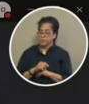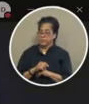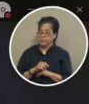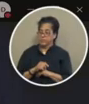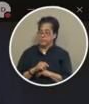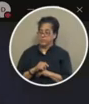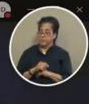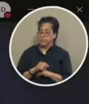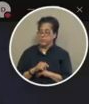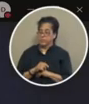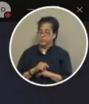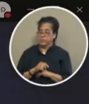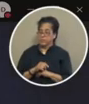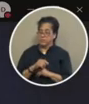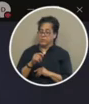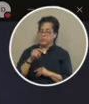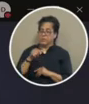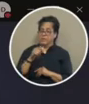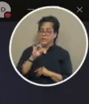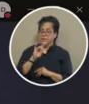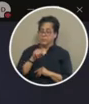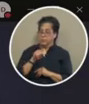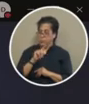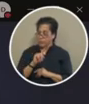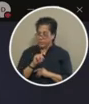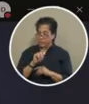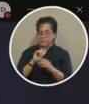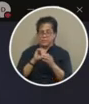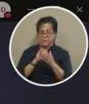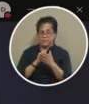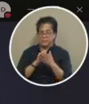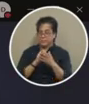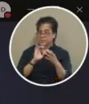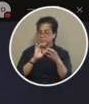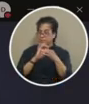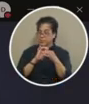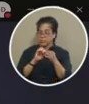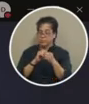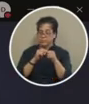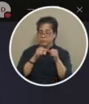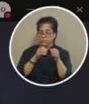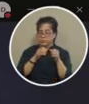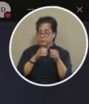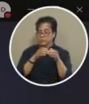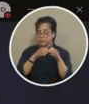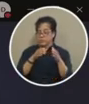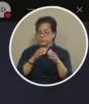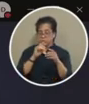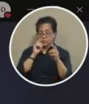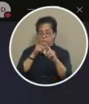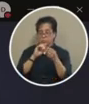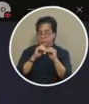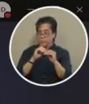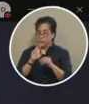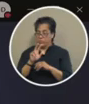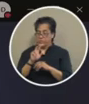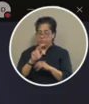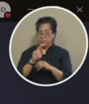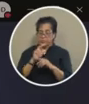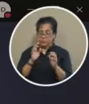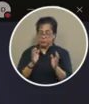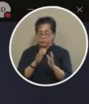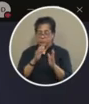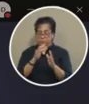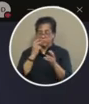Purchasing and Strategic Sourcing. Item 18.1 is connected to strategic goal number 3, promote the visual image